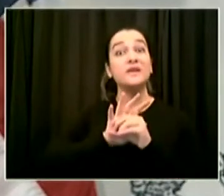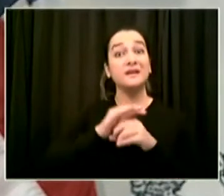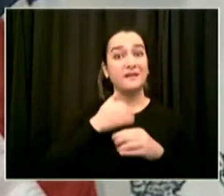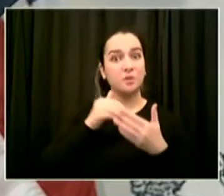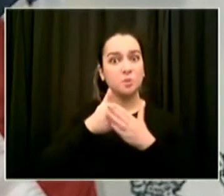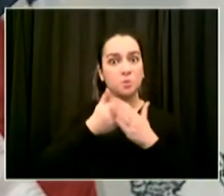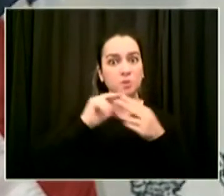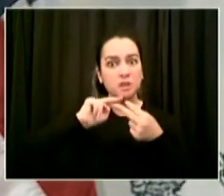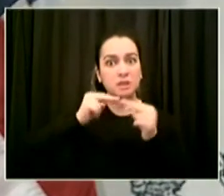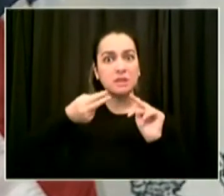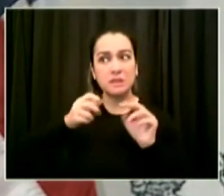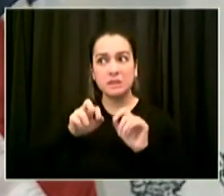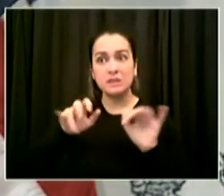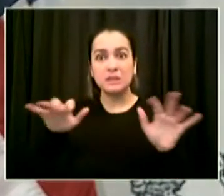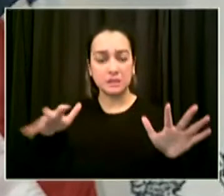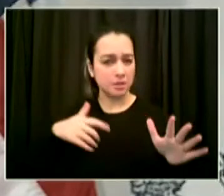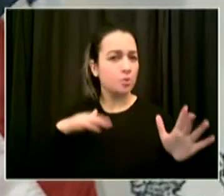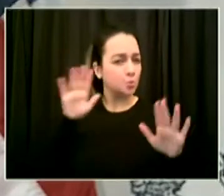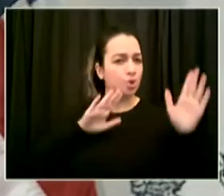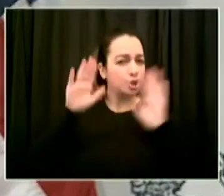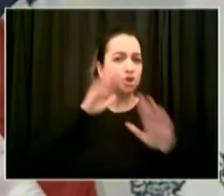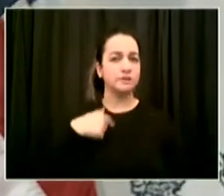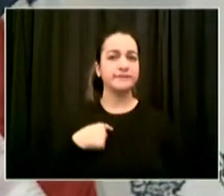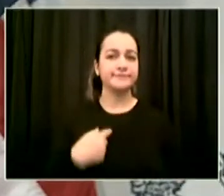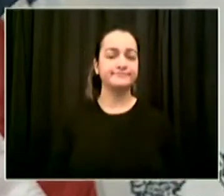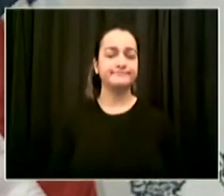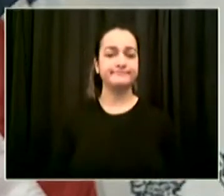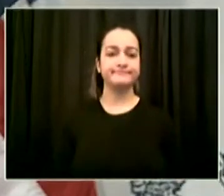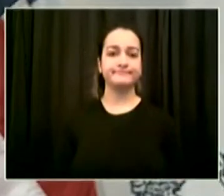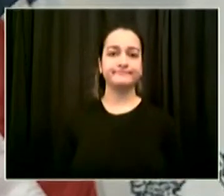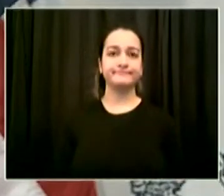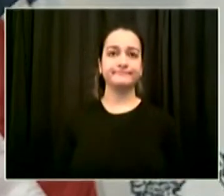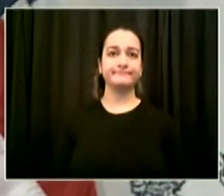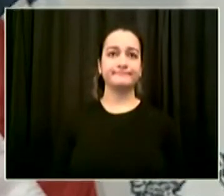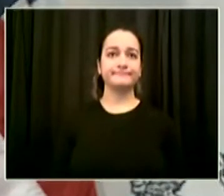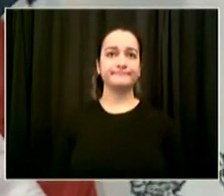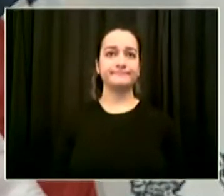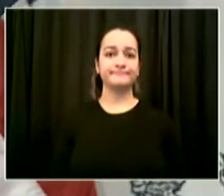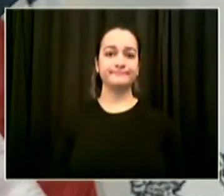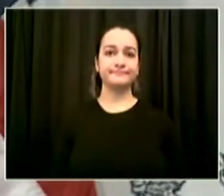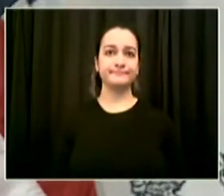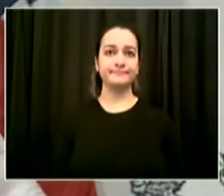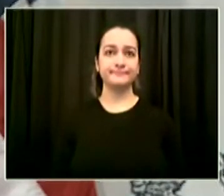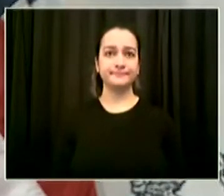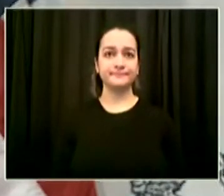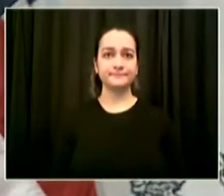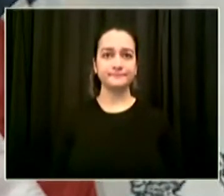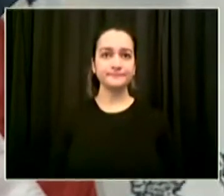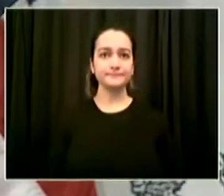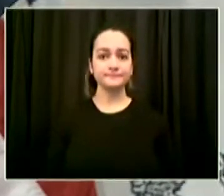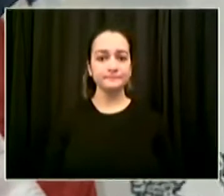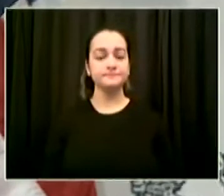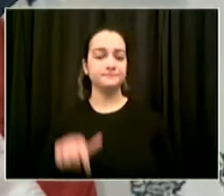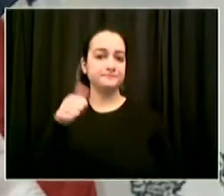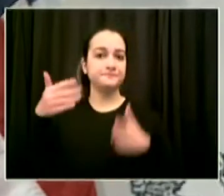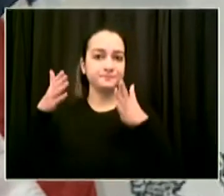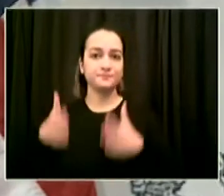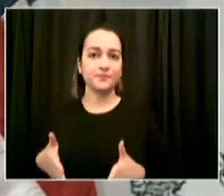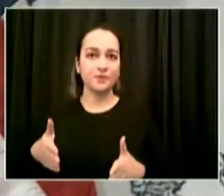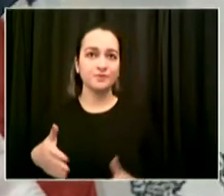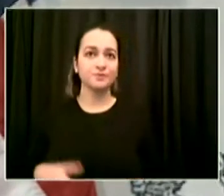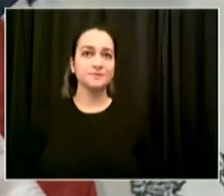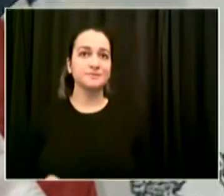Hi, Mr. Mayor. Following up on that, would you eat indoors right now, given the arrival of